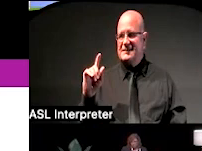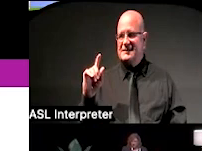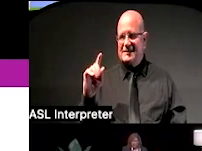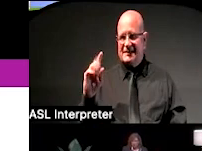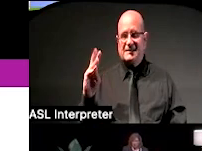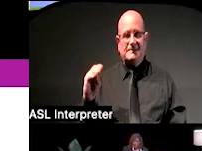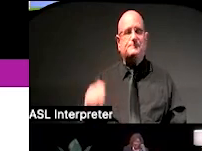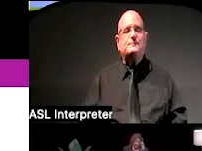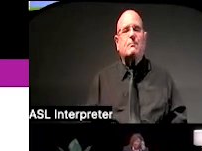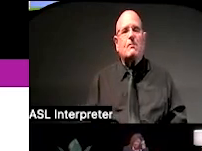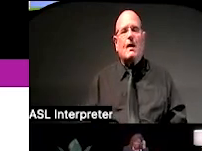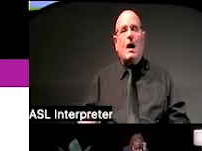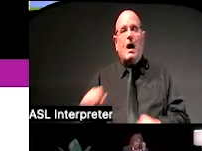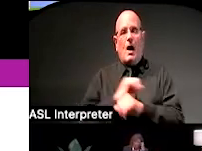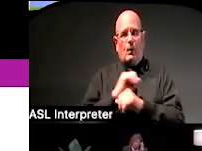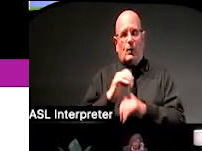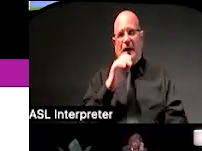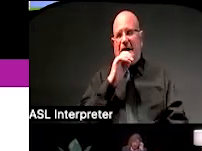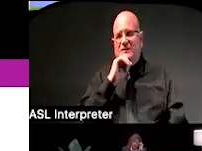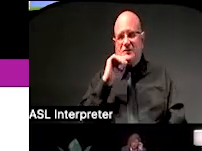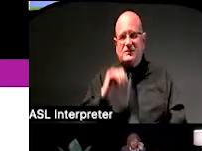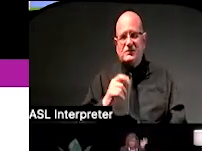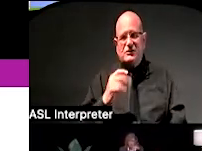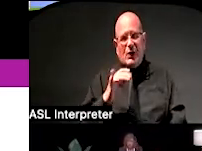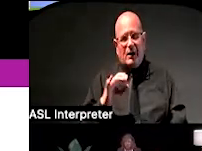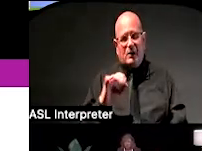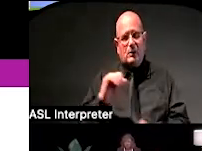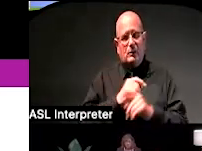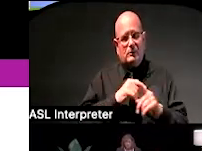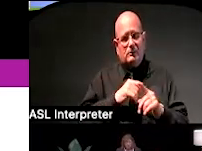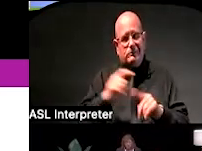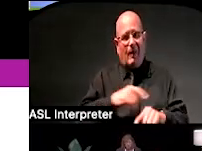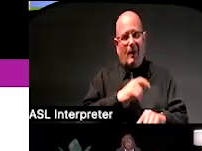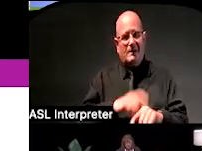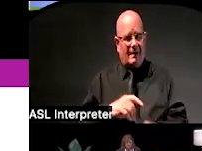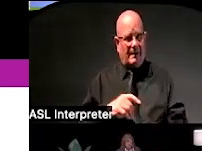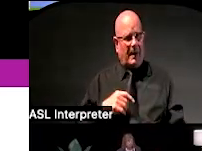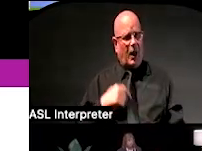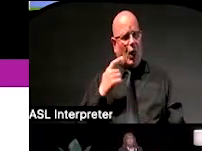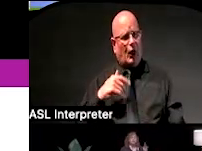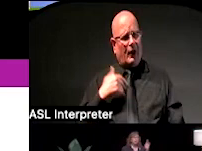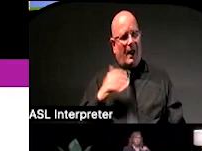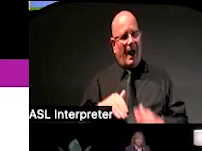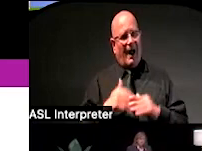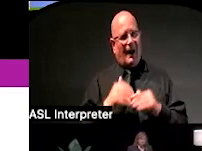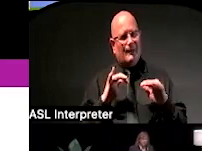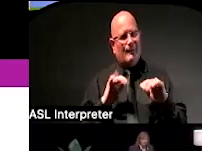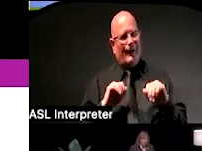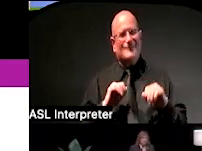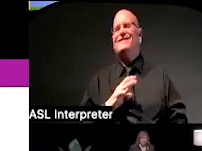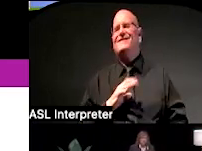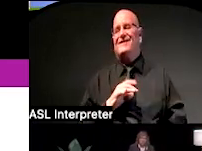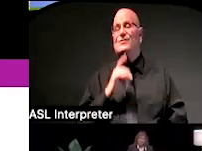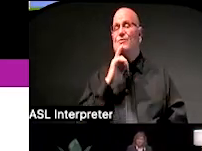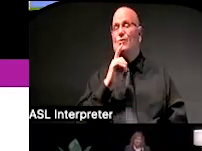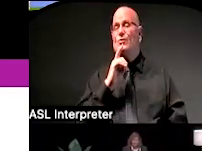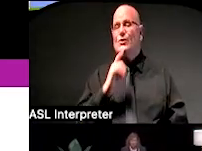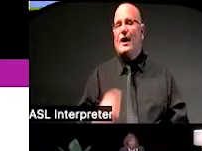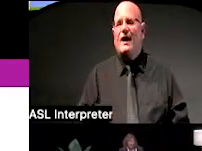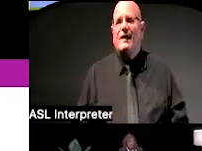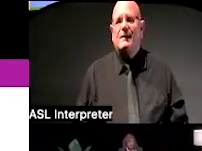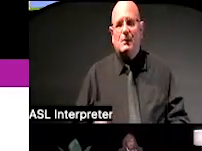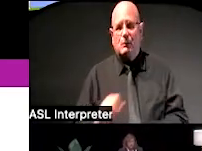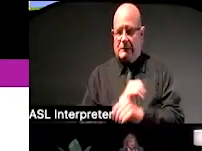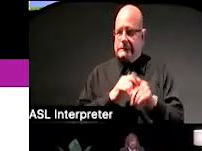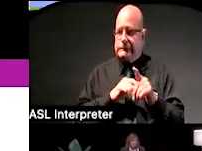I've worked in geriatrics for quite a long time. I know you're thinking, I look so young, how's that possible? But the truth of the matter is that I've